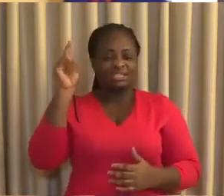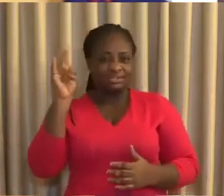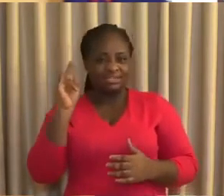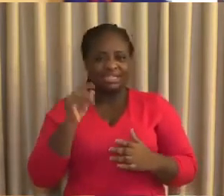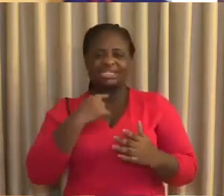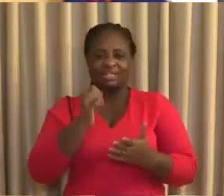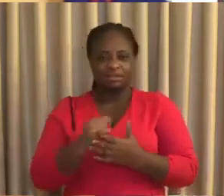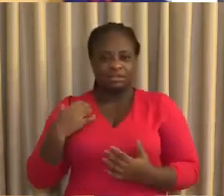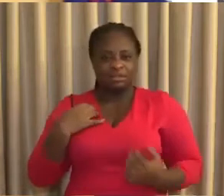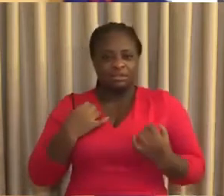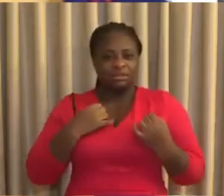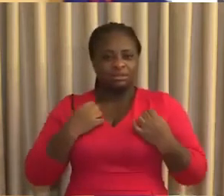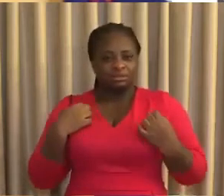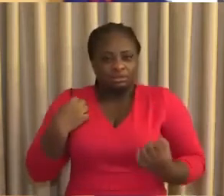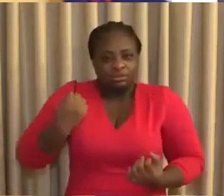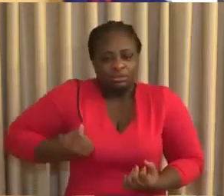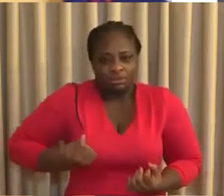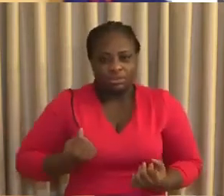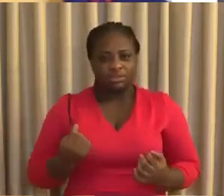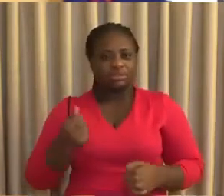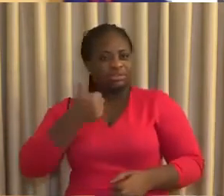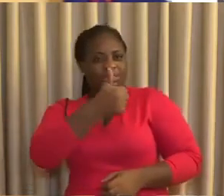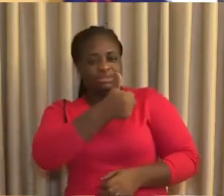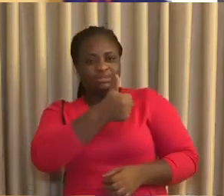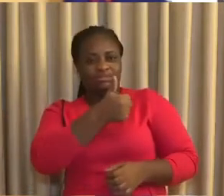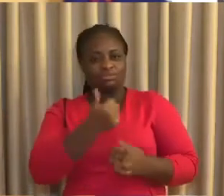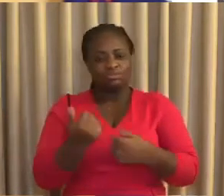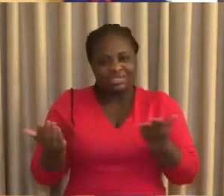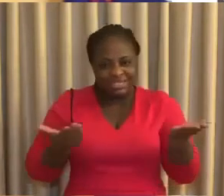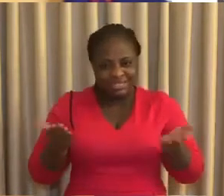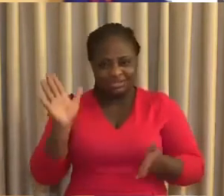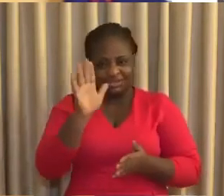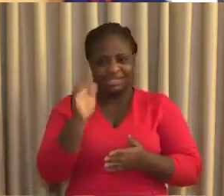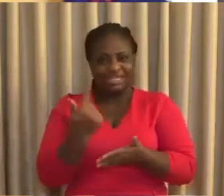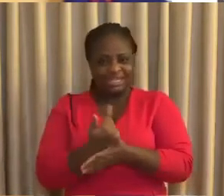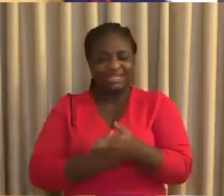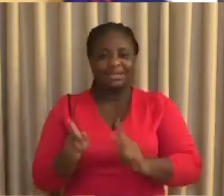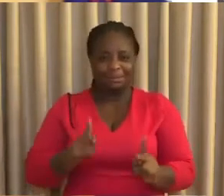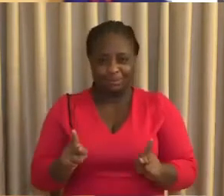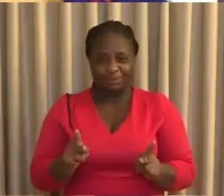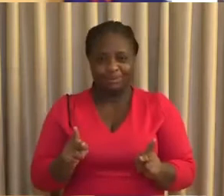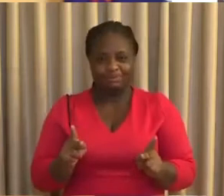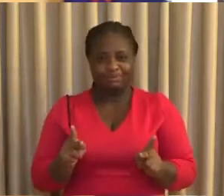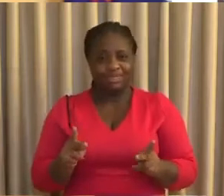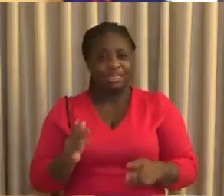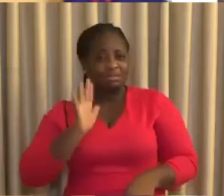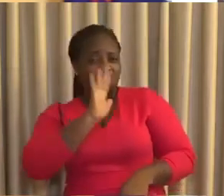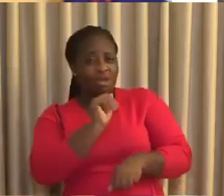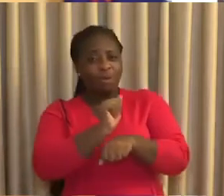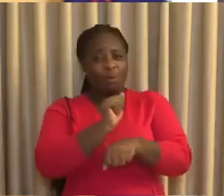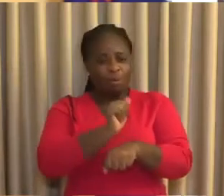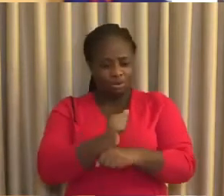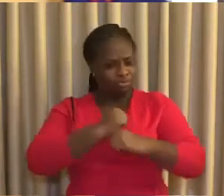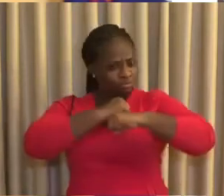dedicate myself to the service and well-being of you, the Ghanaian people. It is my job to protect